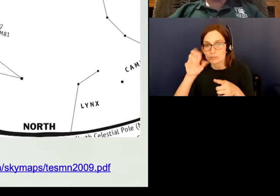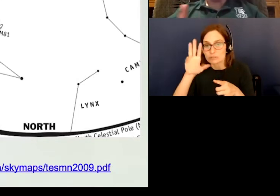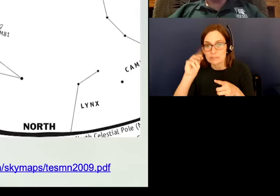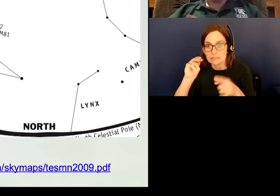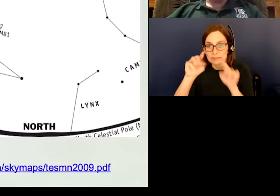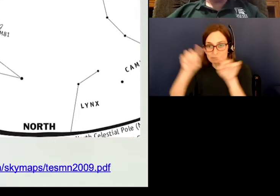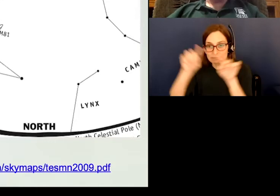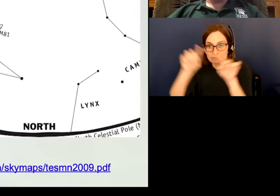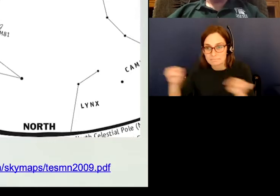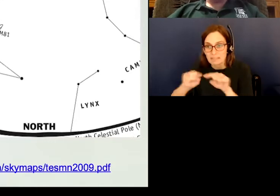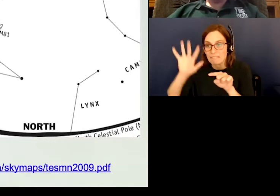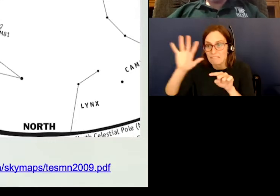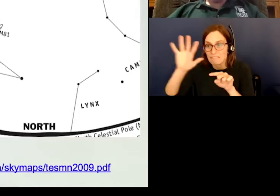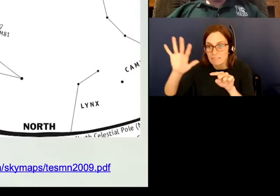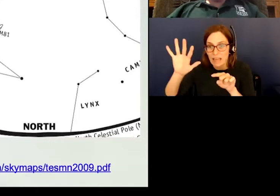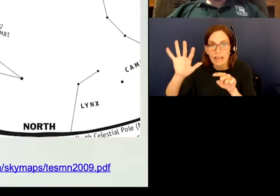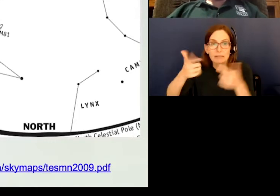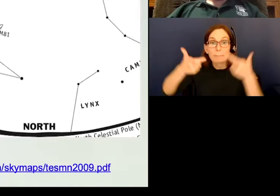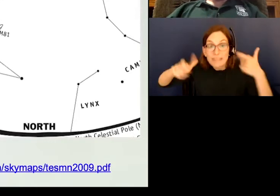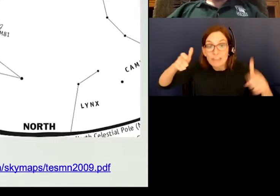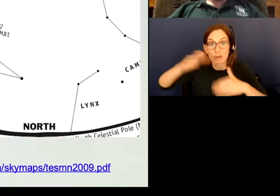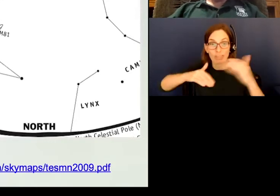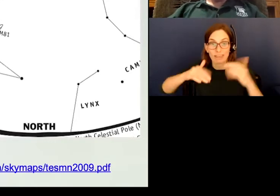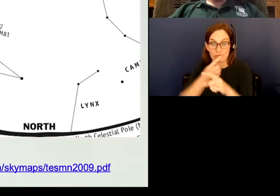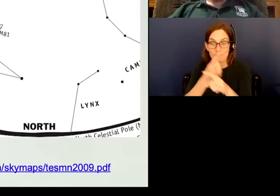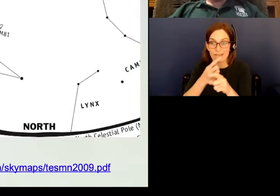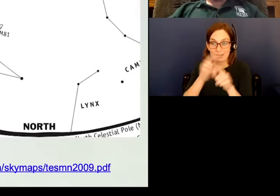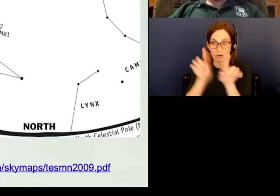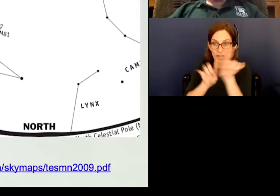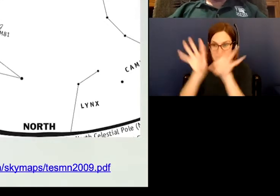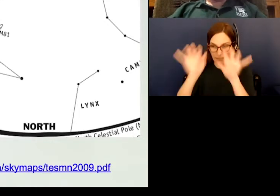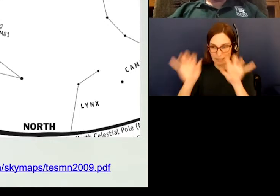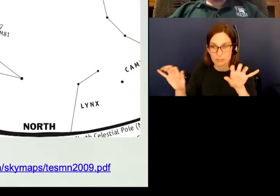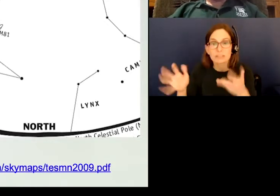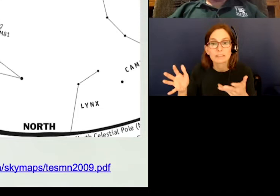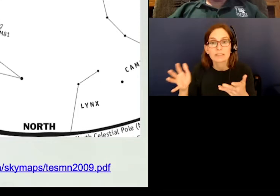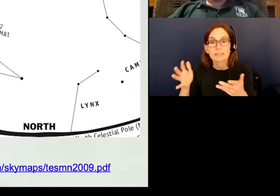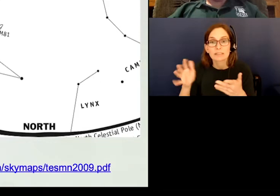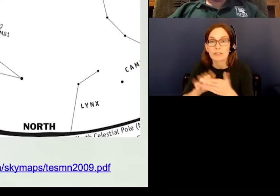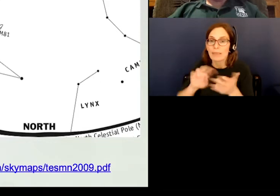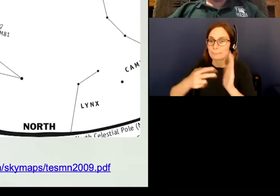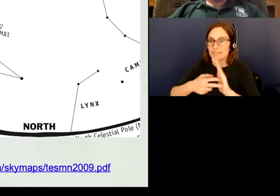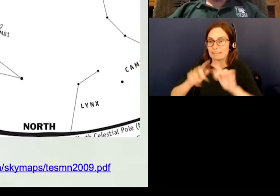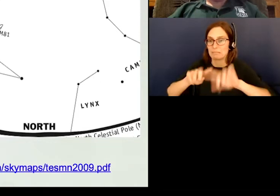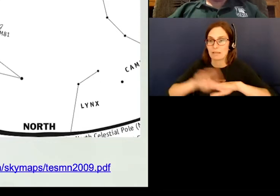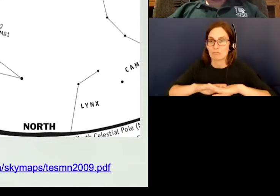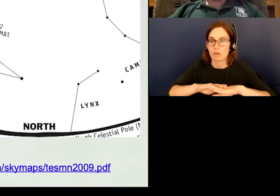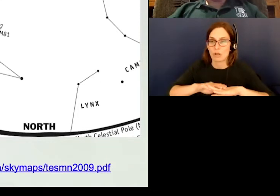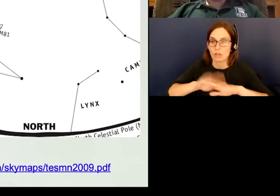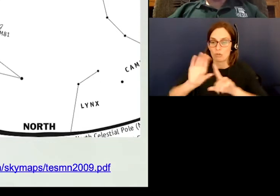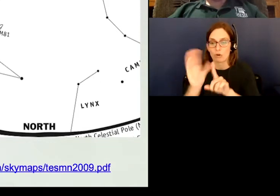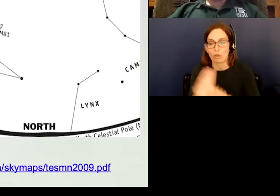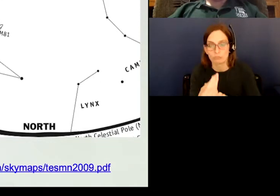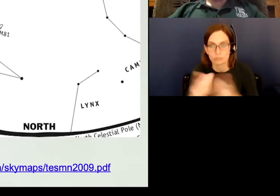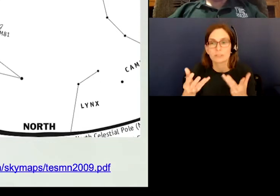so it's bigger than a constellation. And the meaning of these patterns depends on the culture. Now, we all know this as the Big Dipper, but my